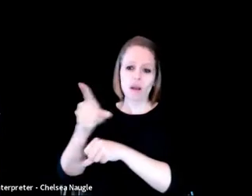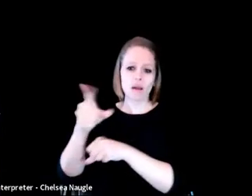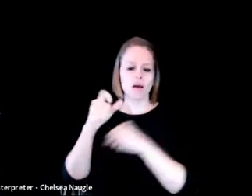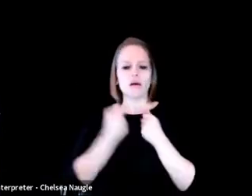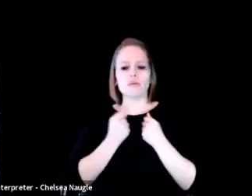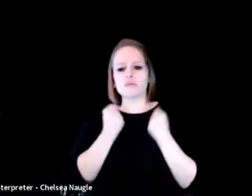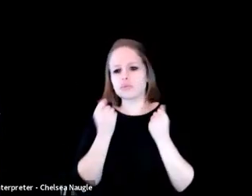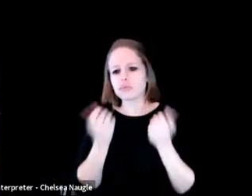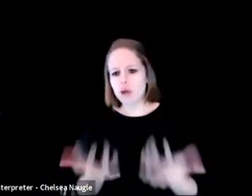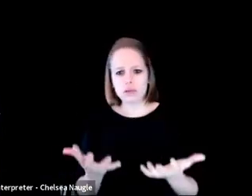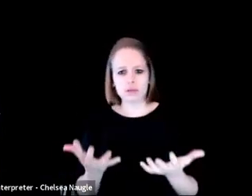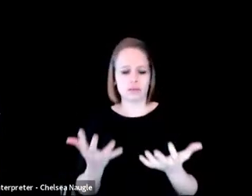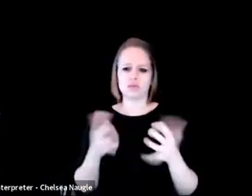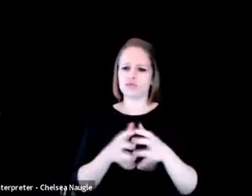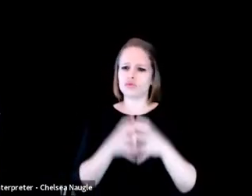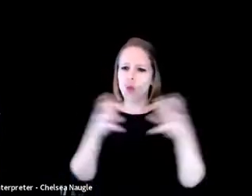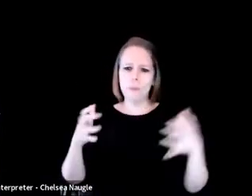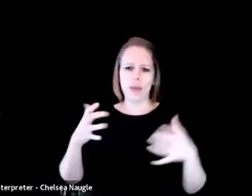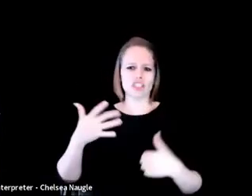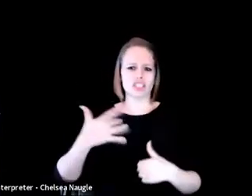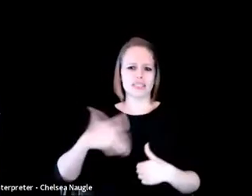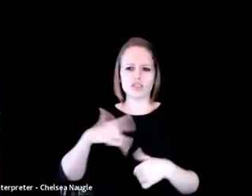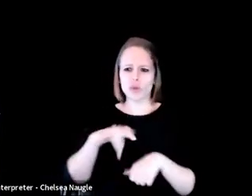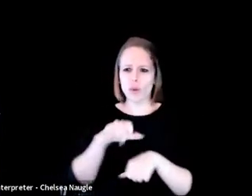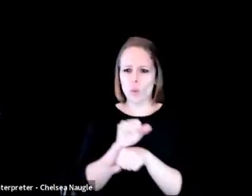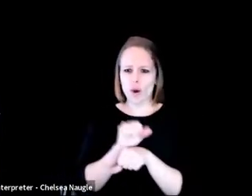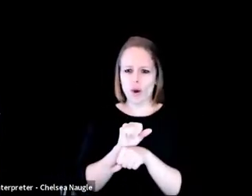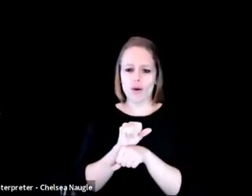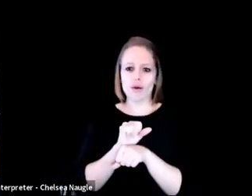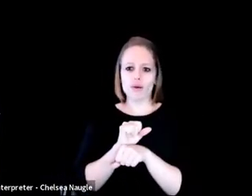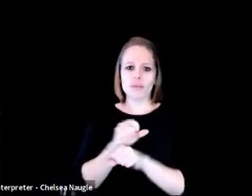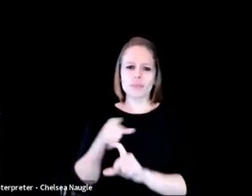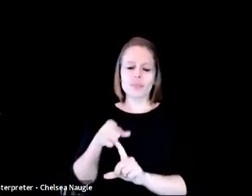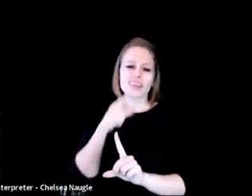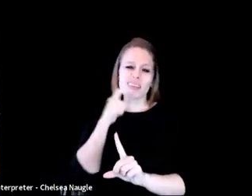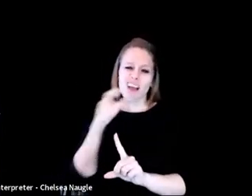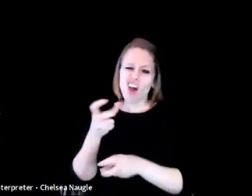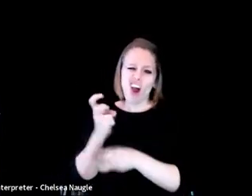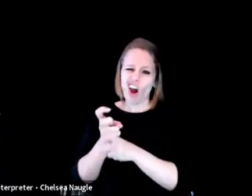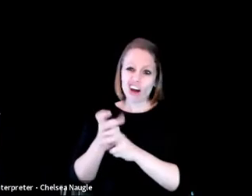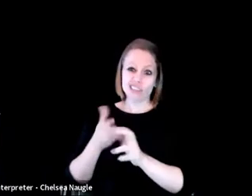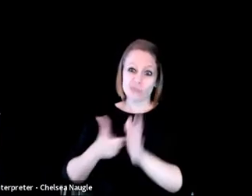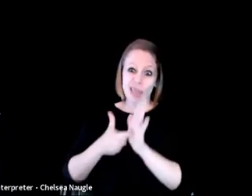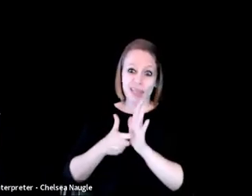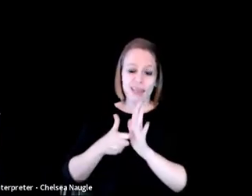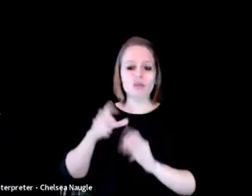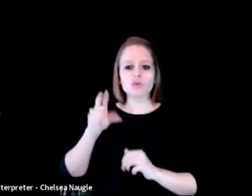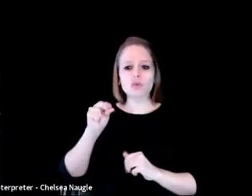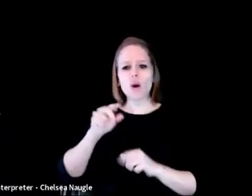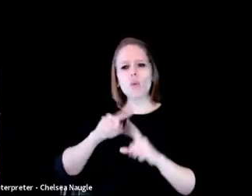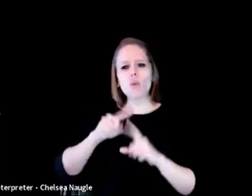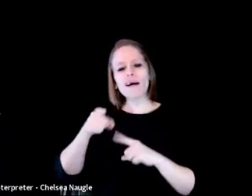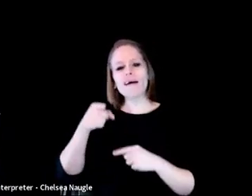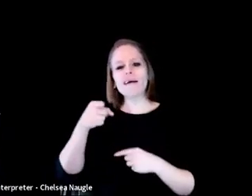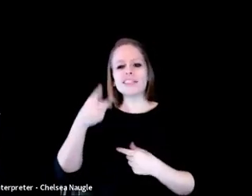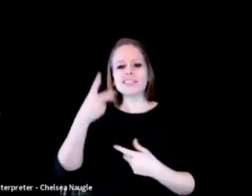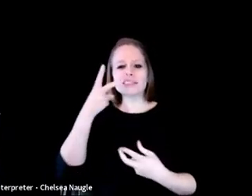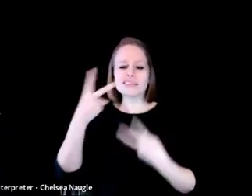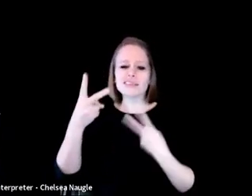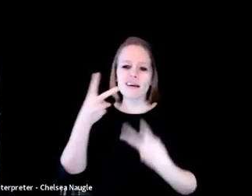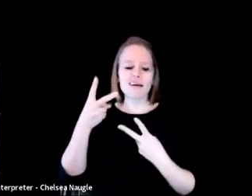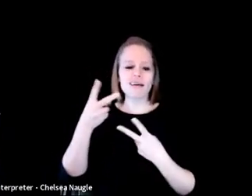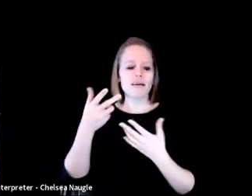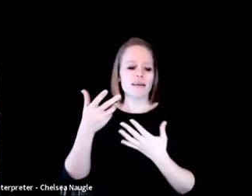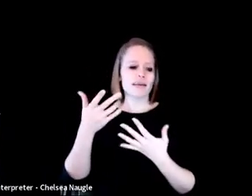was putting out there. Not really hard demands. She was doing activities like you saw with Paul, where he was putting